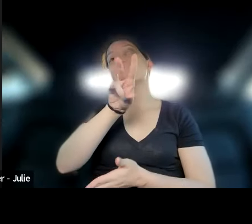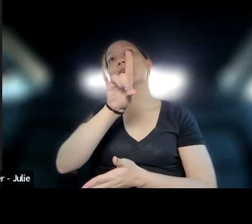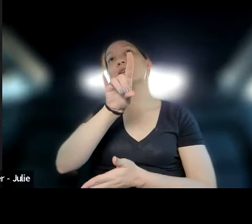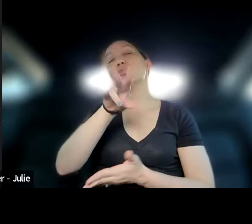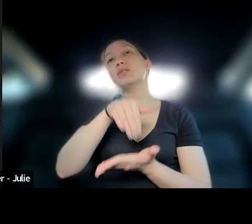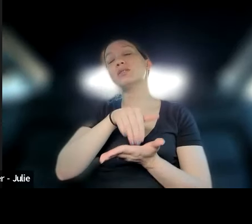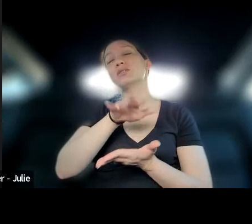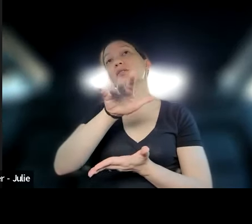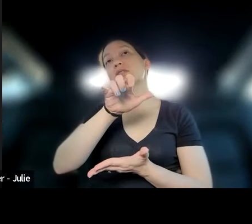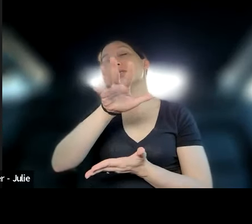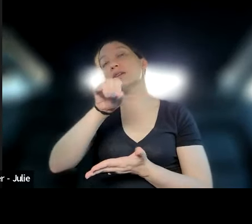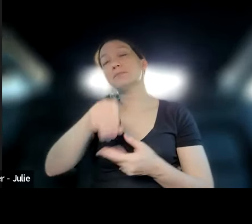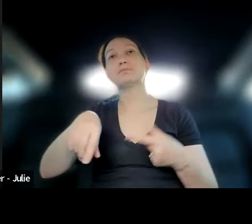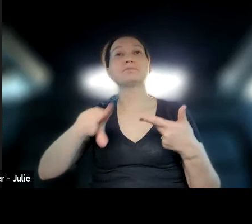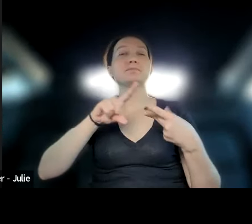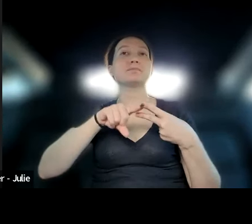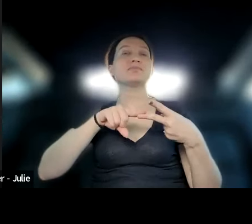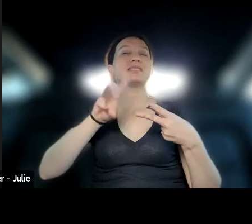$82,550. 60% is